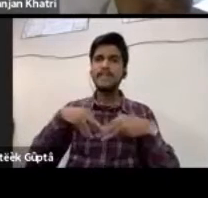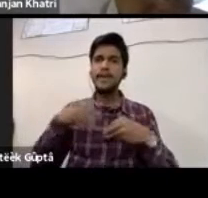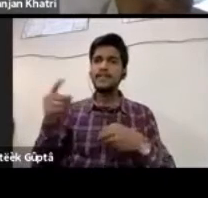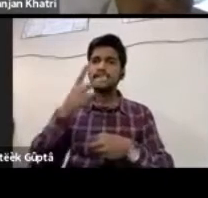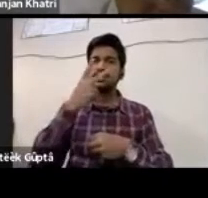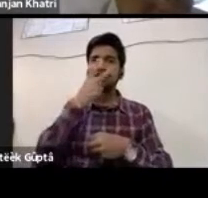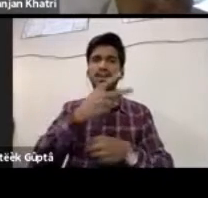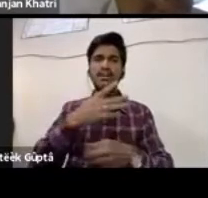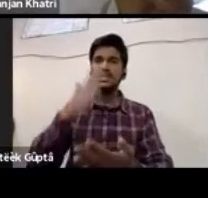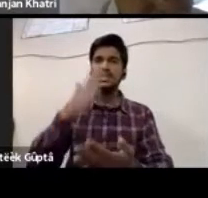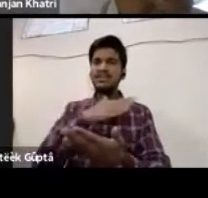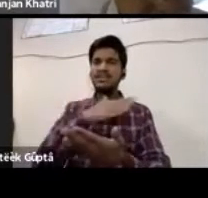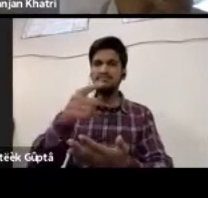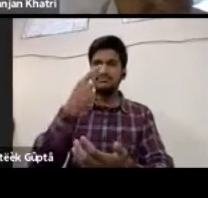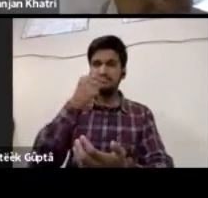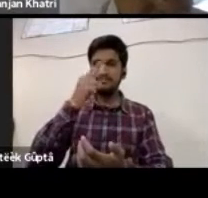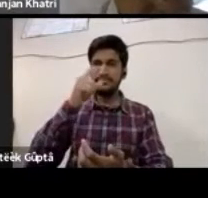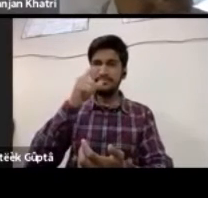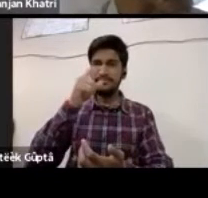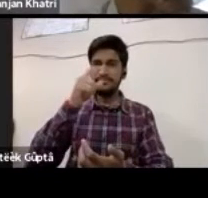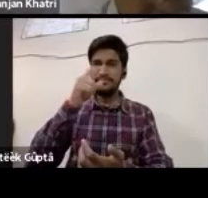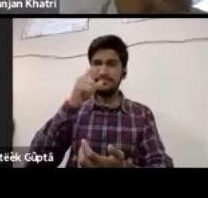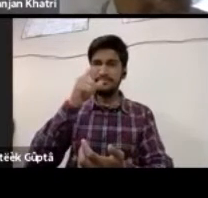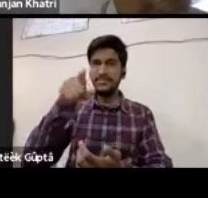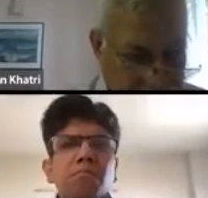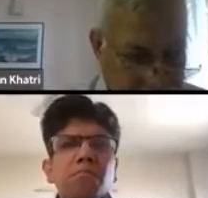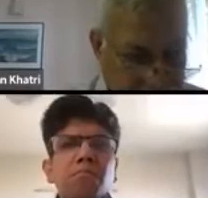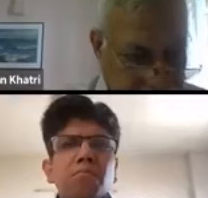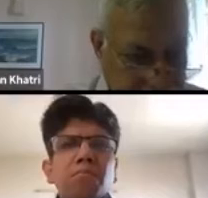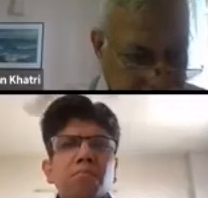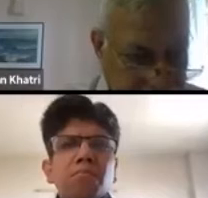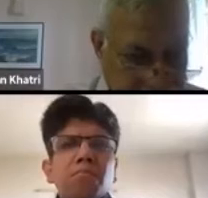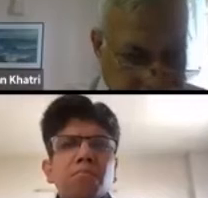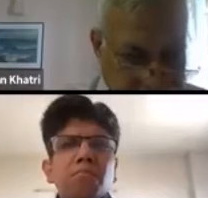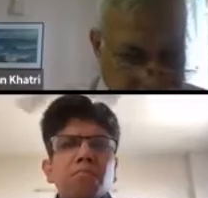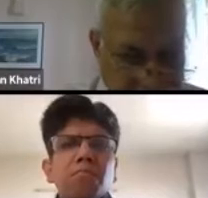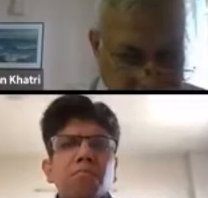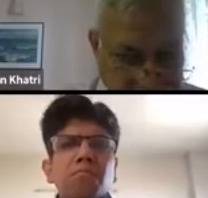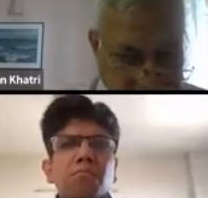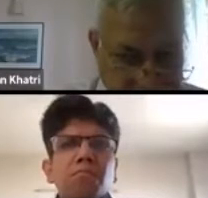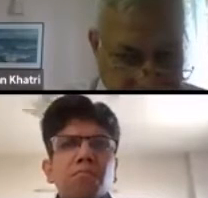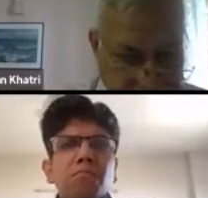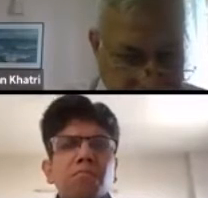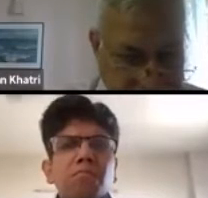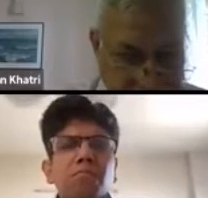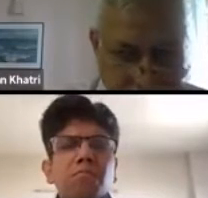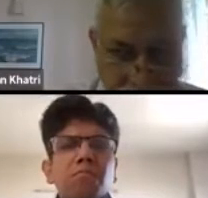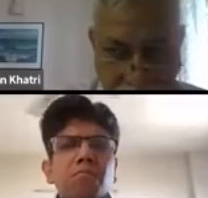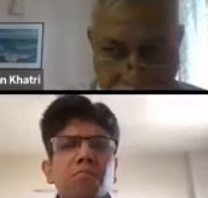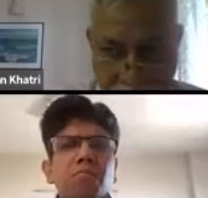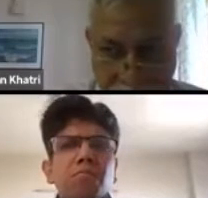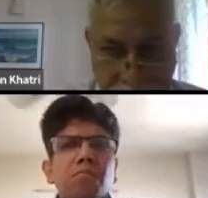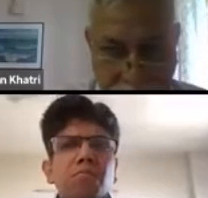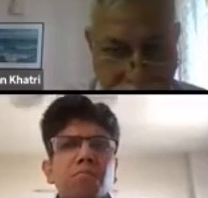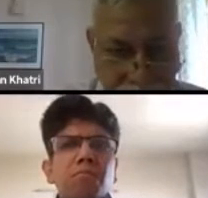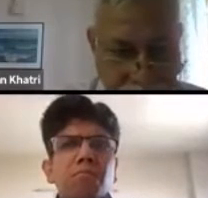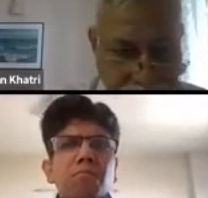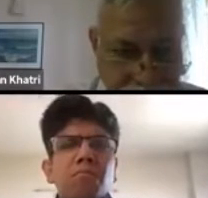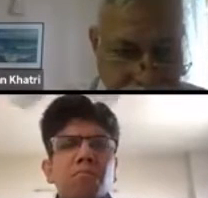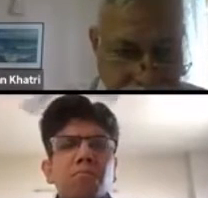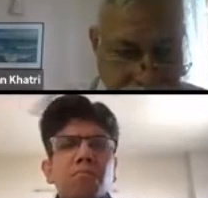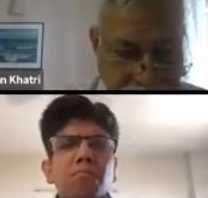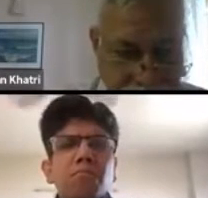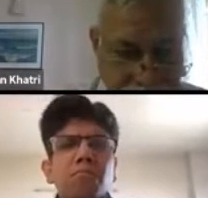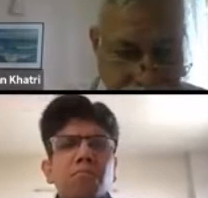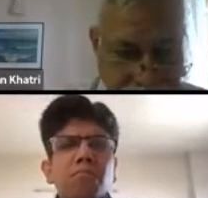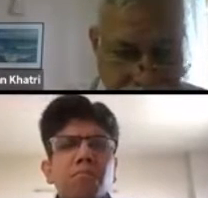my life as much as I do now. It is my fracture. It is my struggle towards education, work,